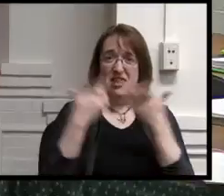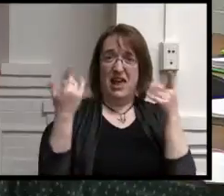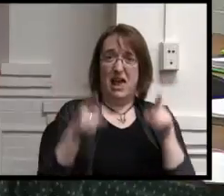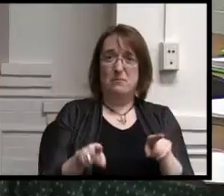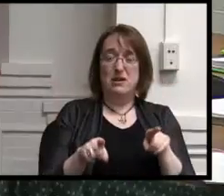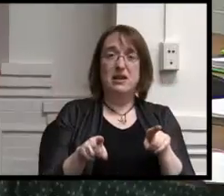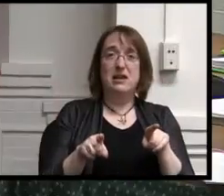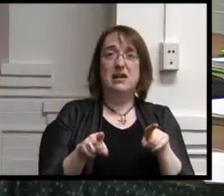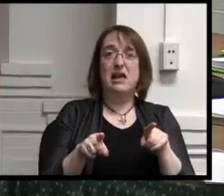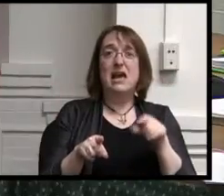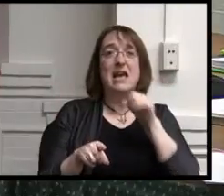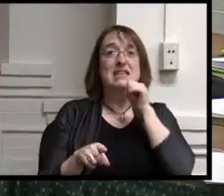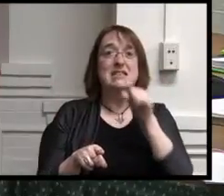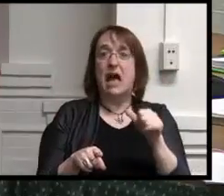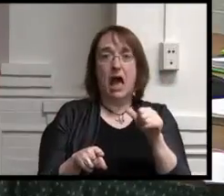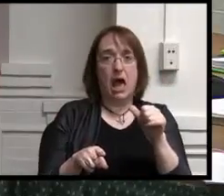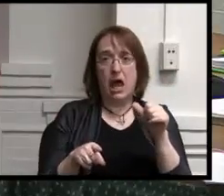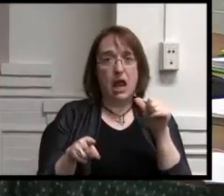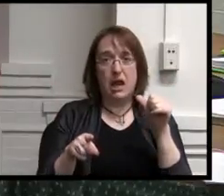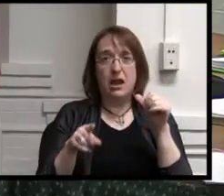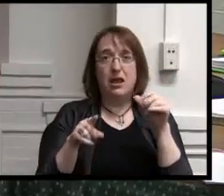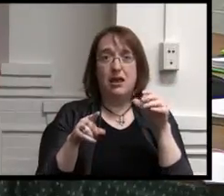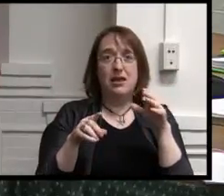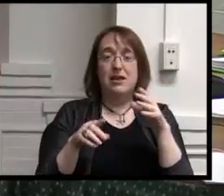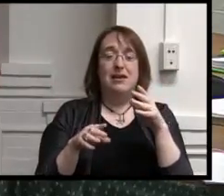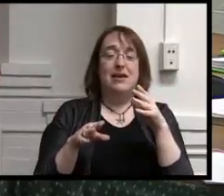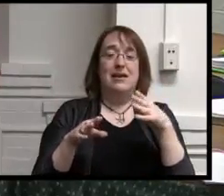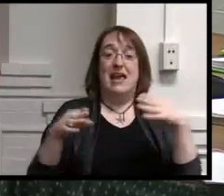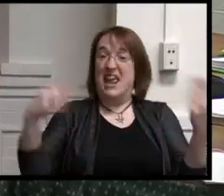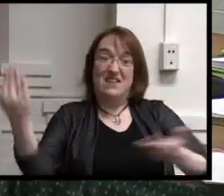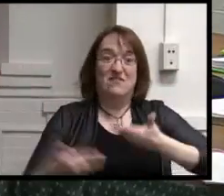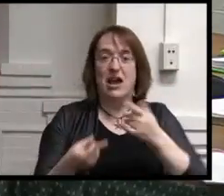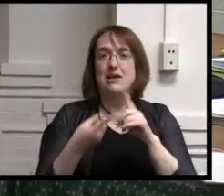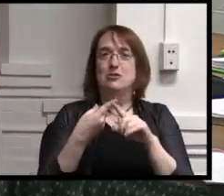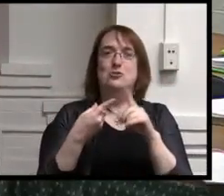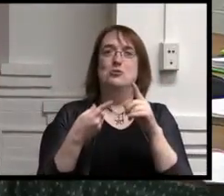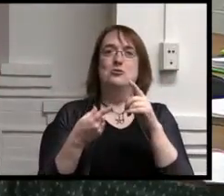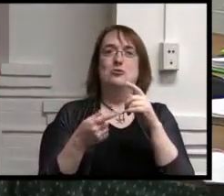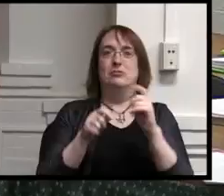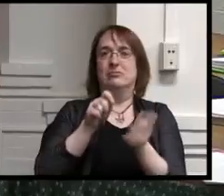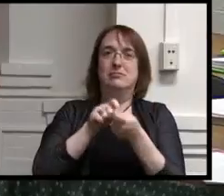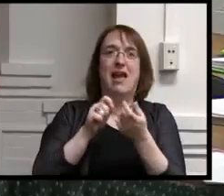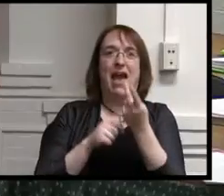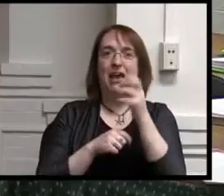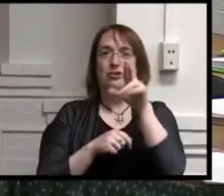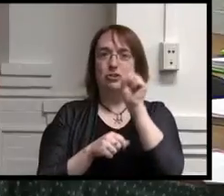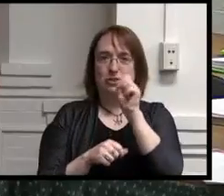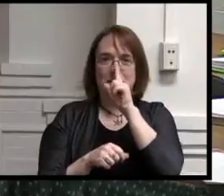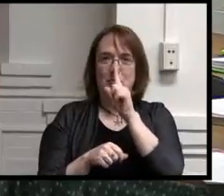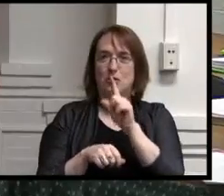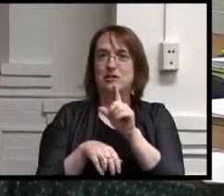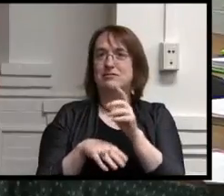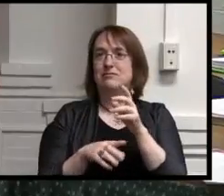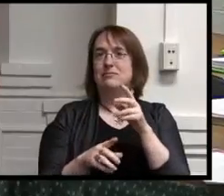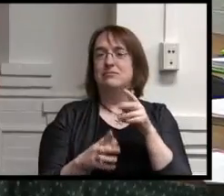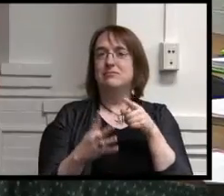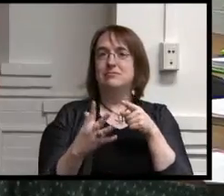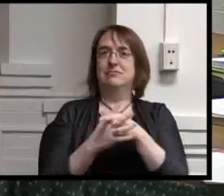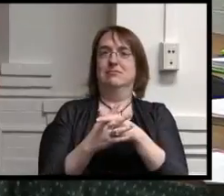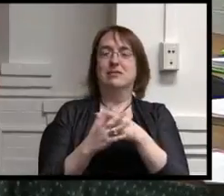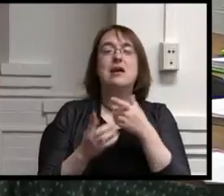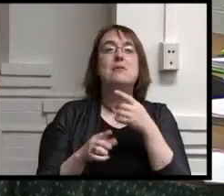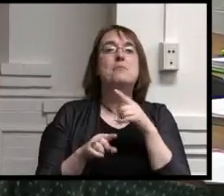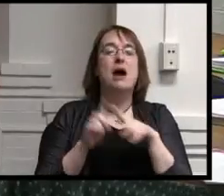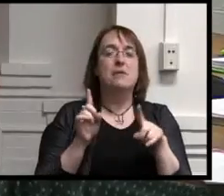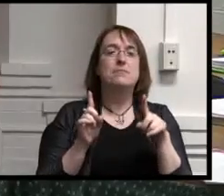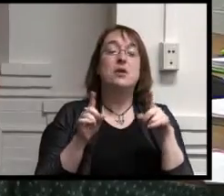didn't issue an open invitation to hackers to come in and do harm to the town. We accomplished that. Unfortunately, as